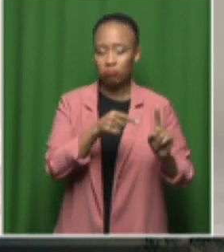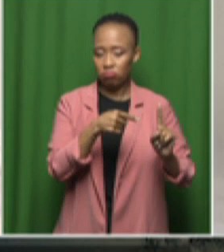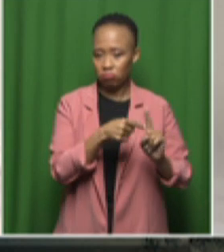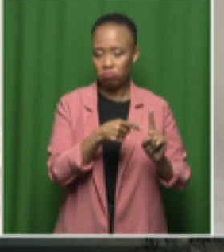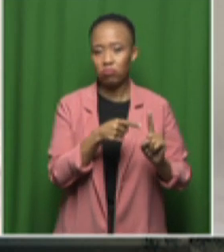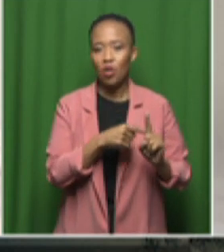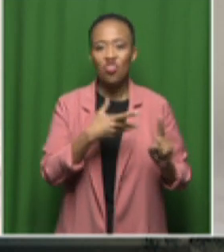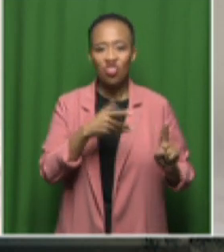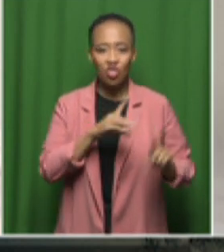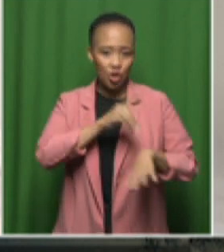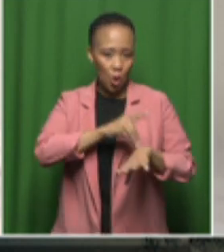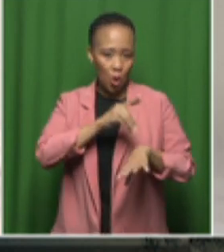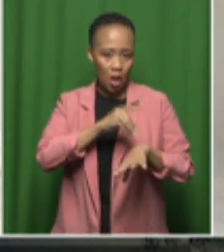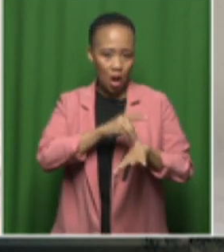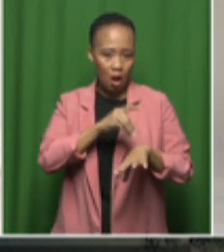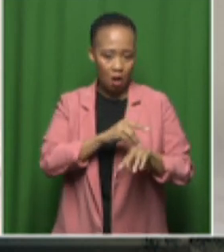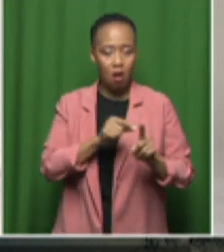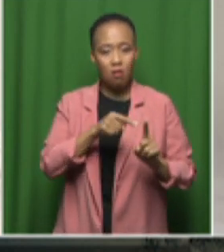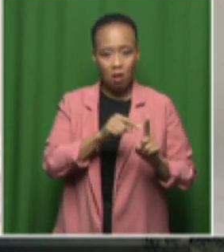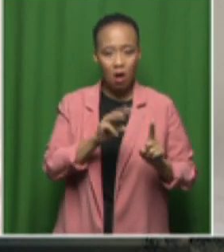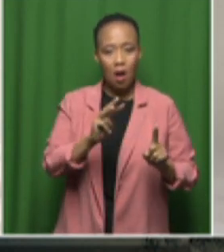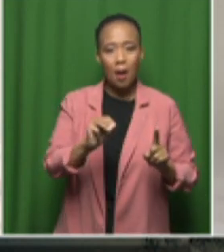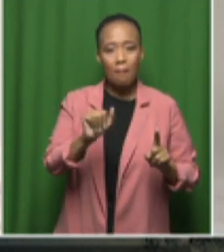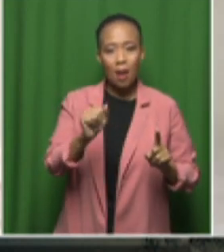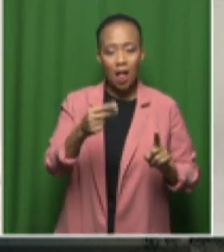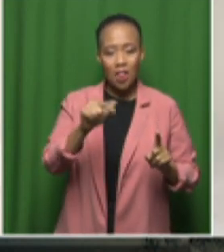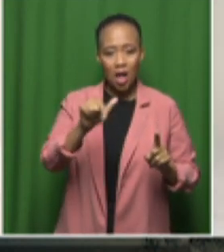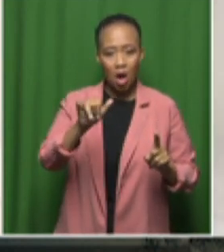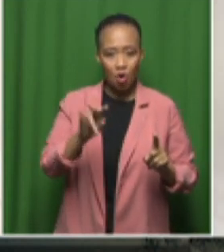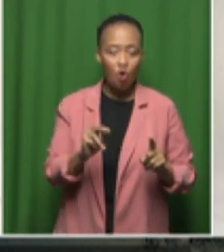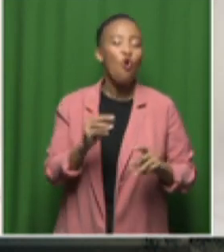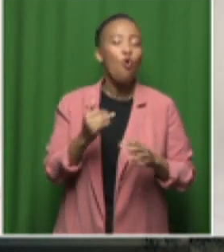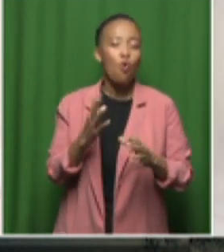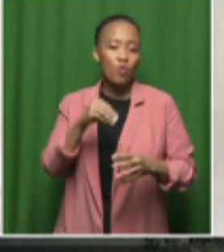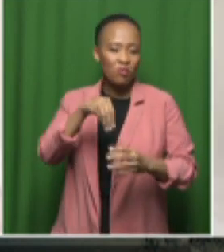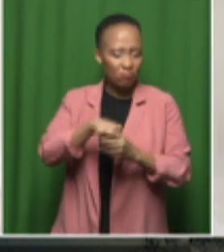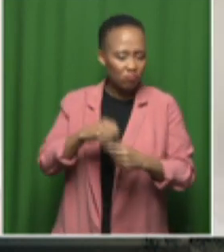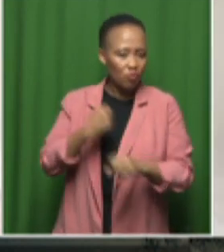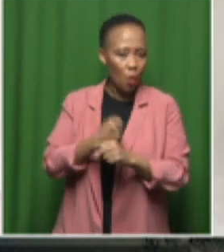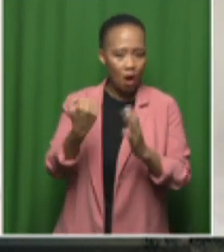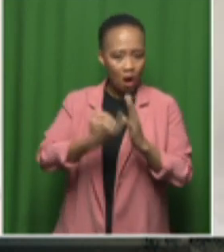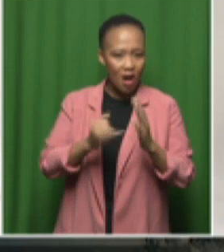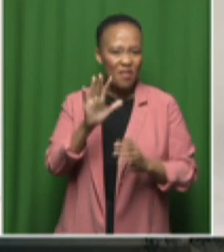Mahlangu's work over a 50-year-long career and her meteoric